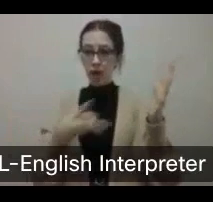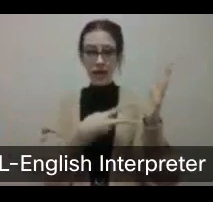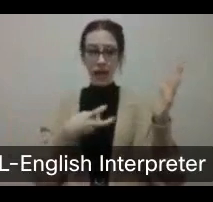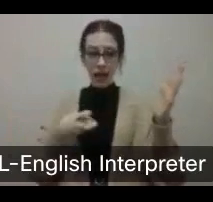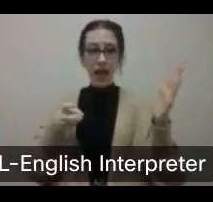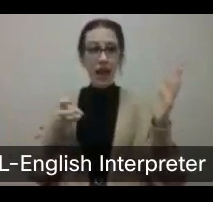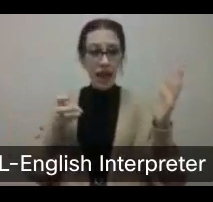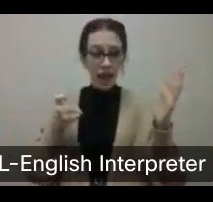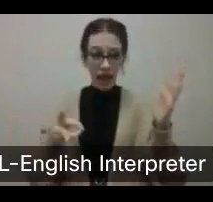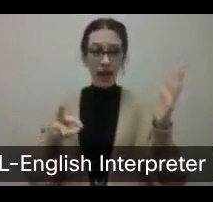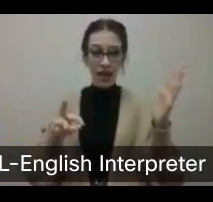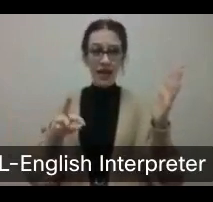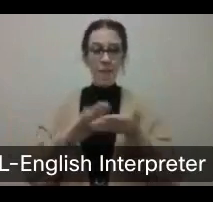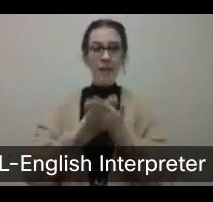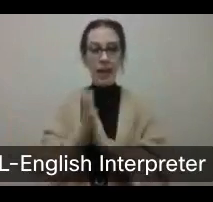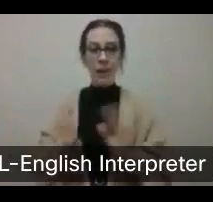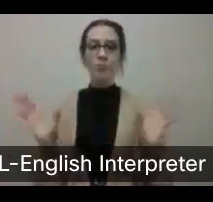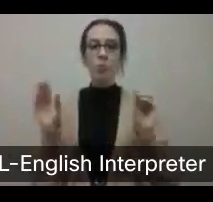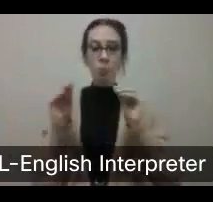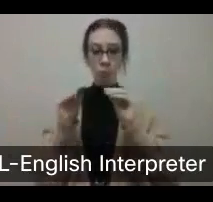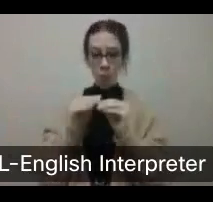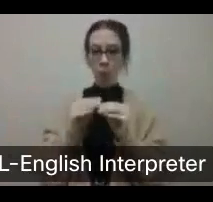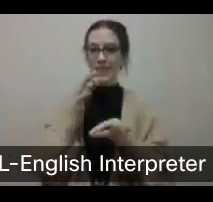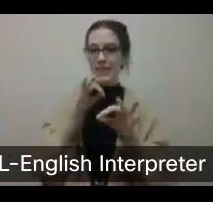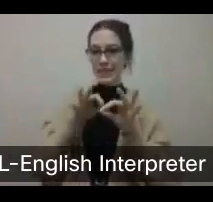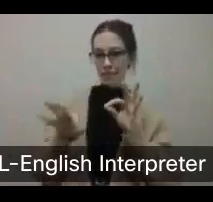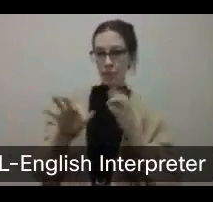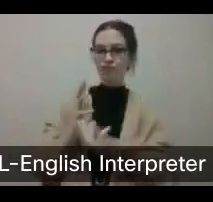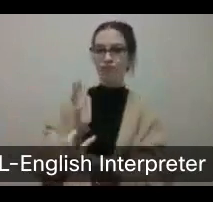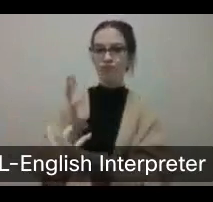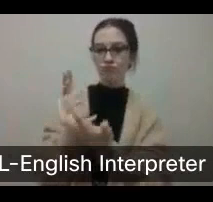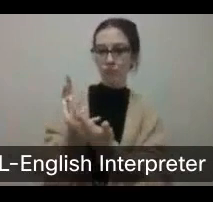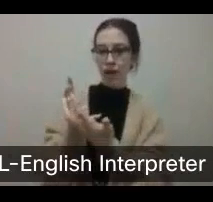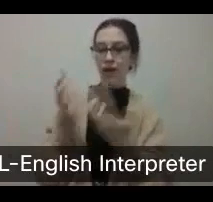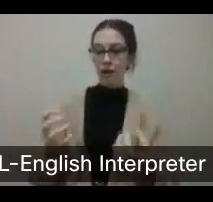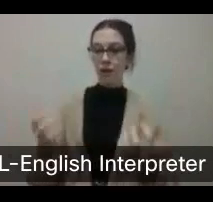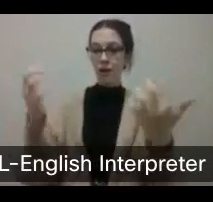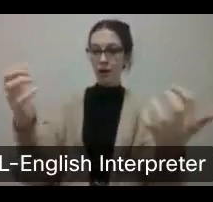our audience and format. It also will allow us as the